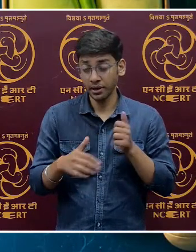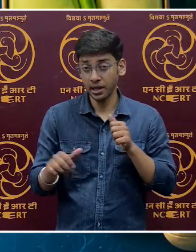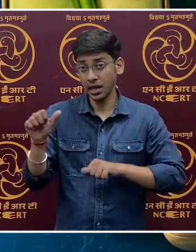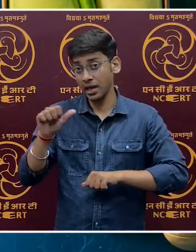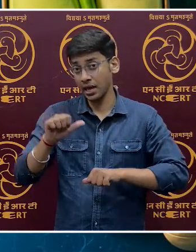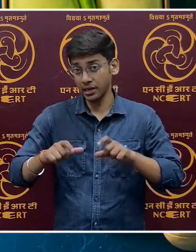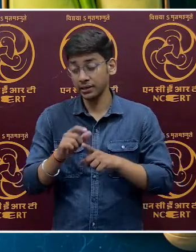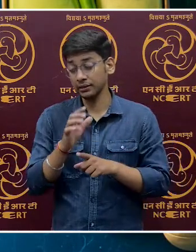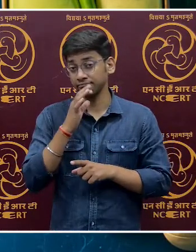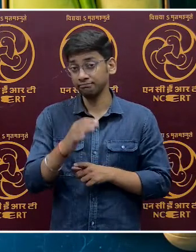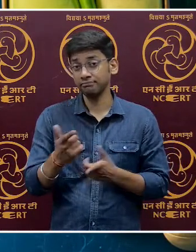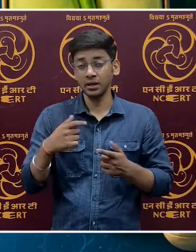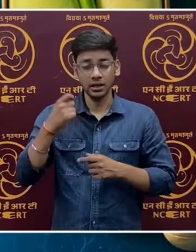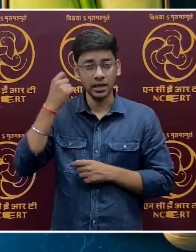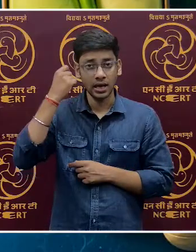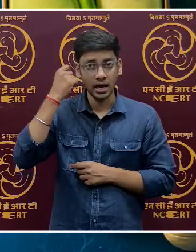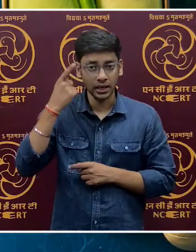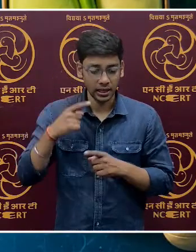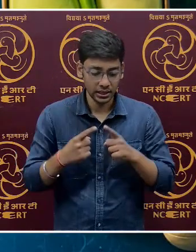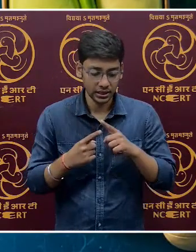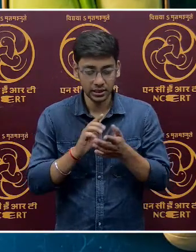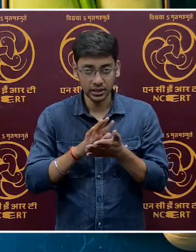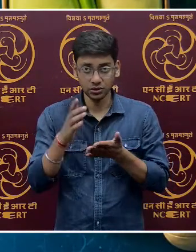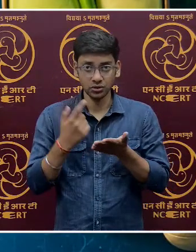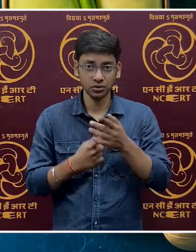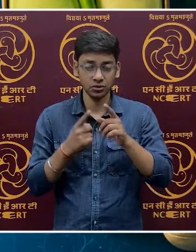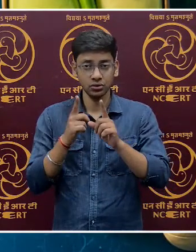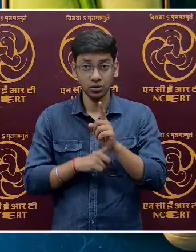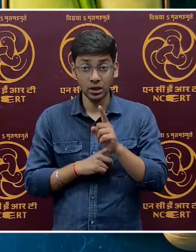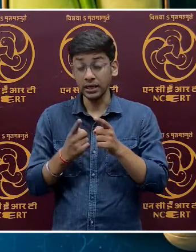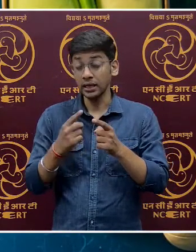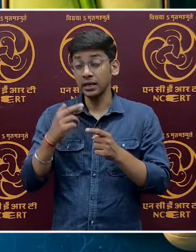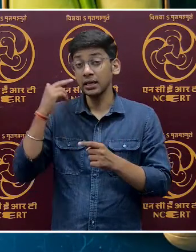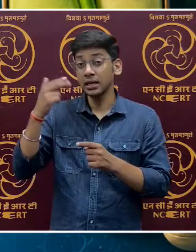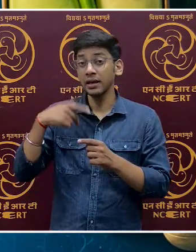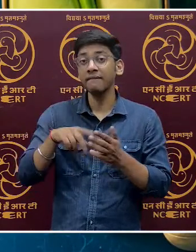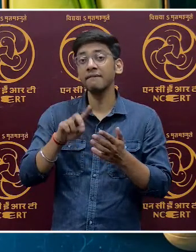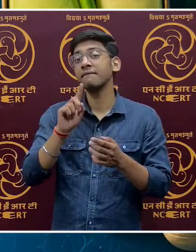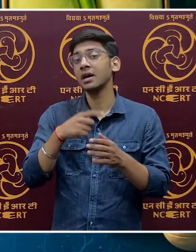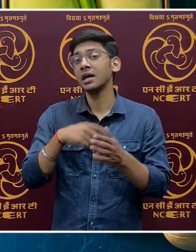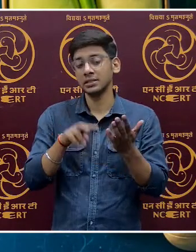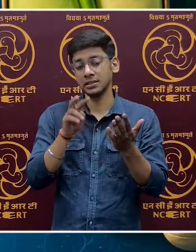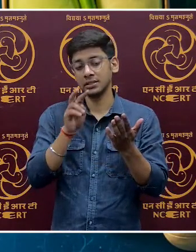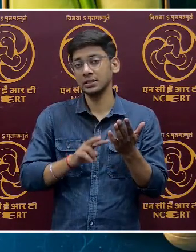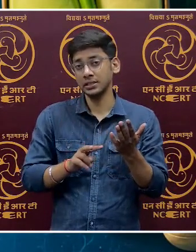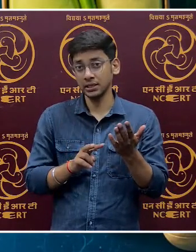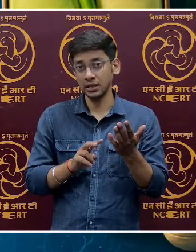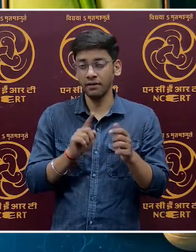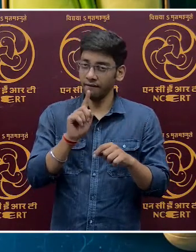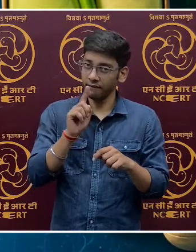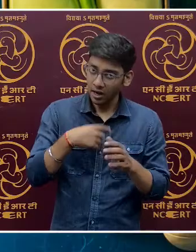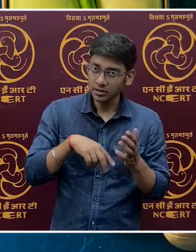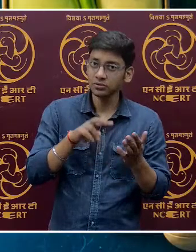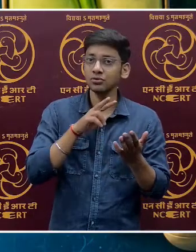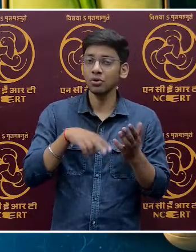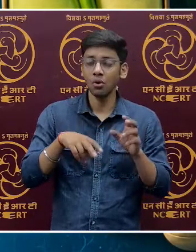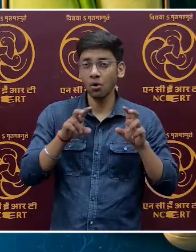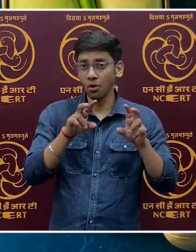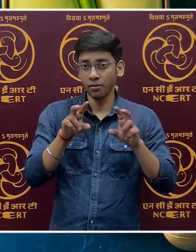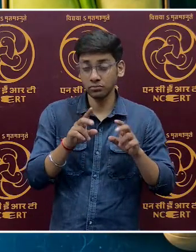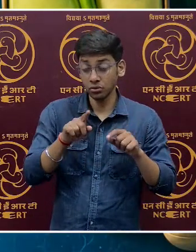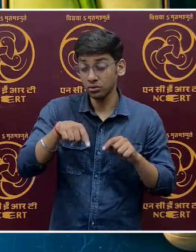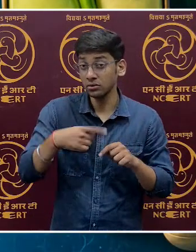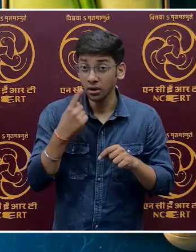very important to understand its theory, and that facilitation is also been given over here. You can able to observe on your screen